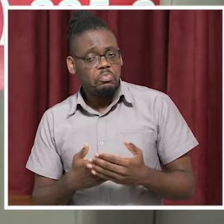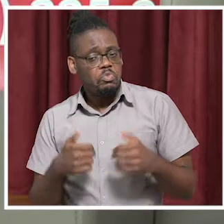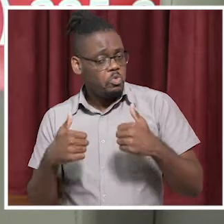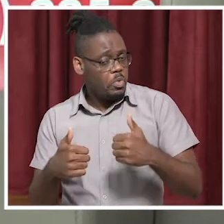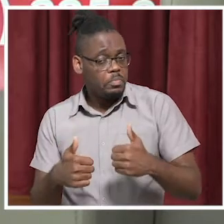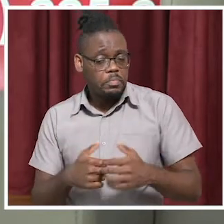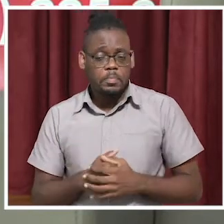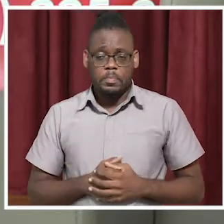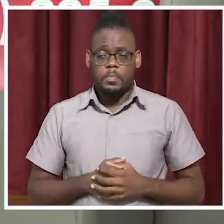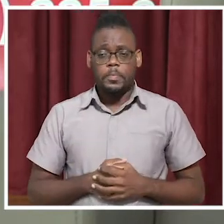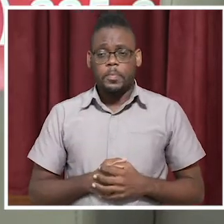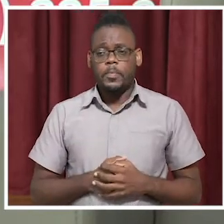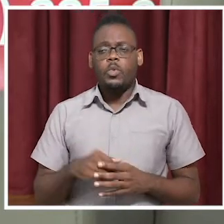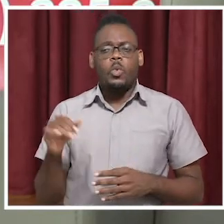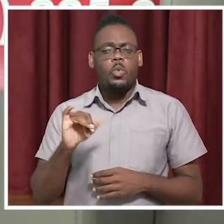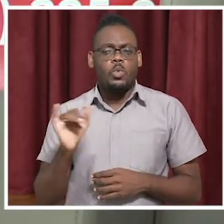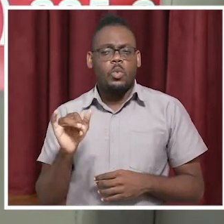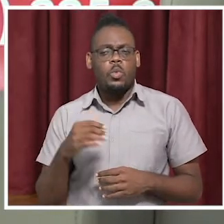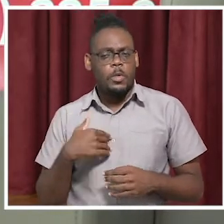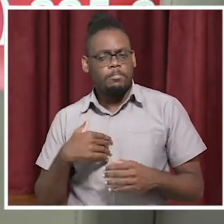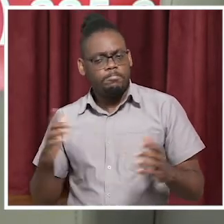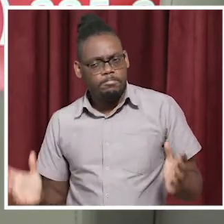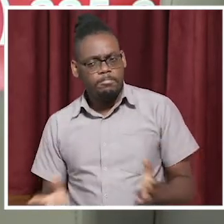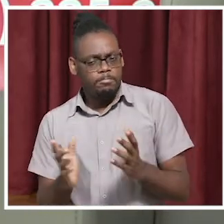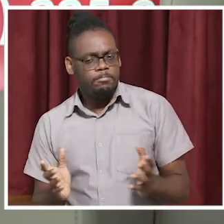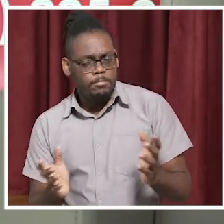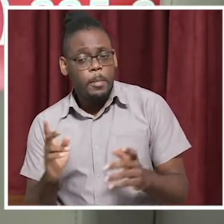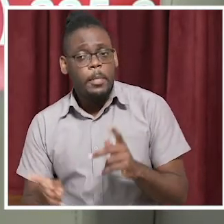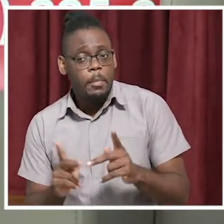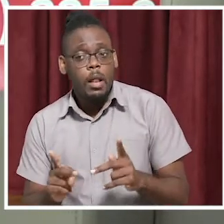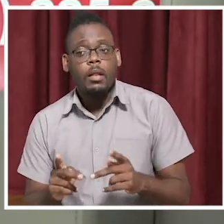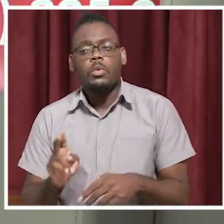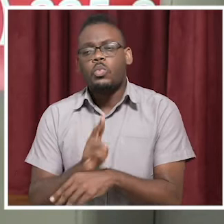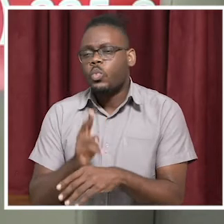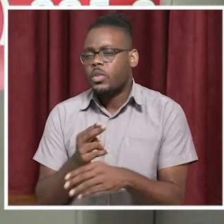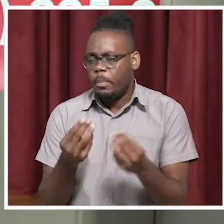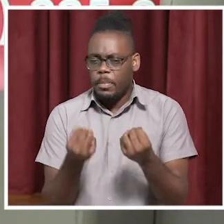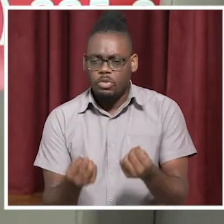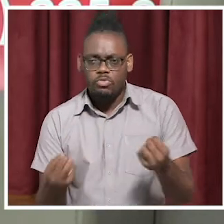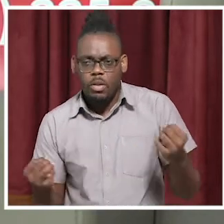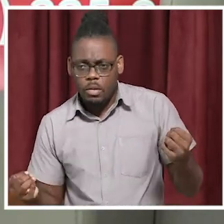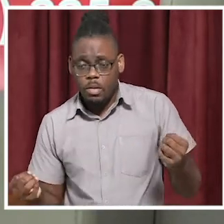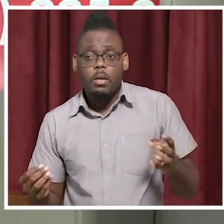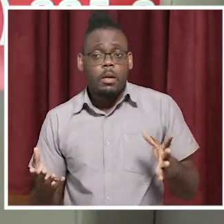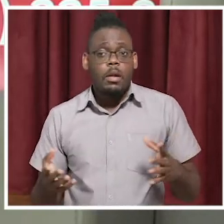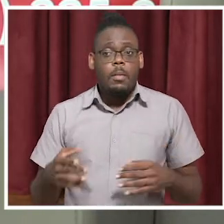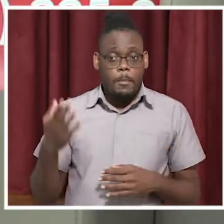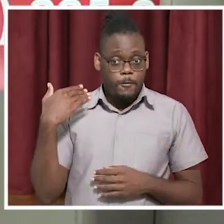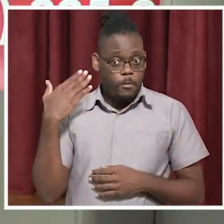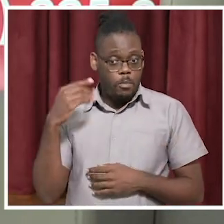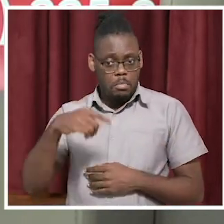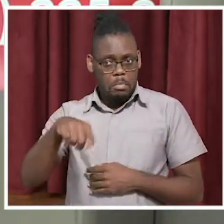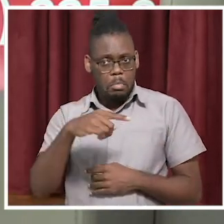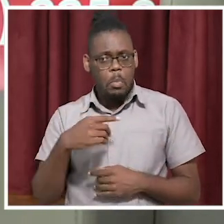to make use of the materials as soon as they get it. Just last week, we had like about three grant distribution ceremonies. One